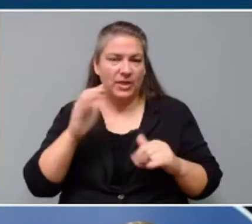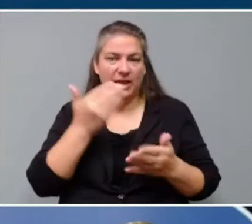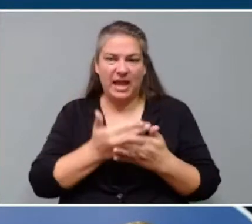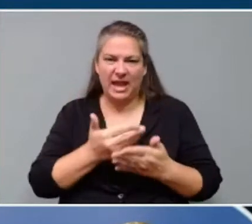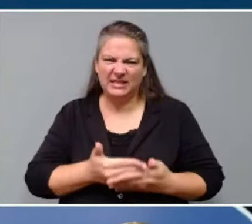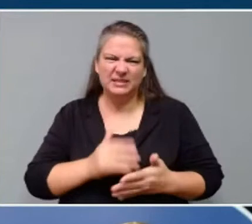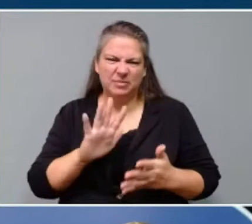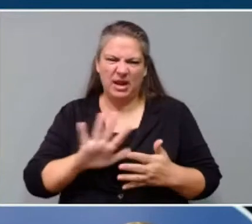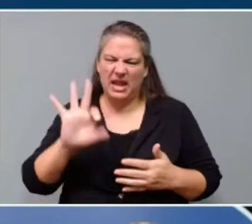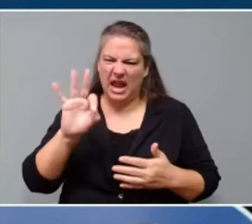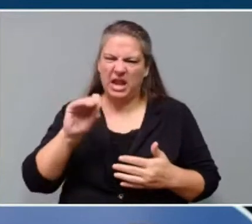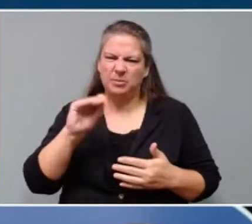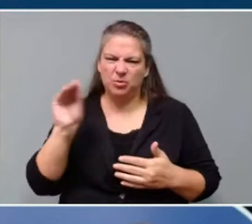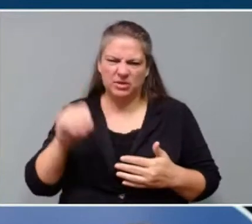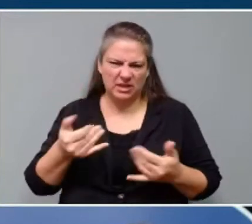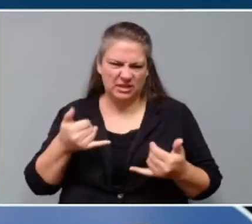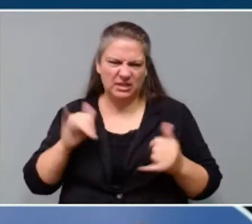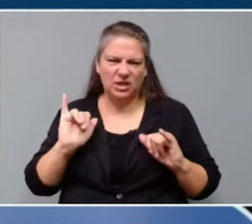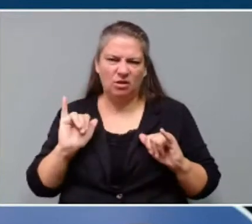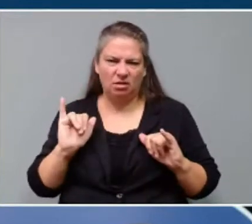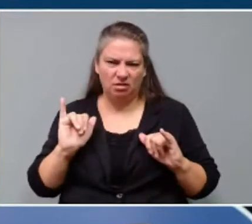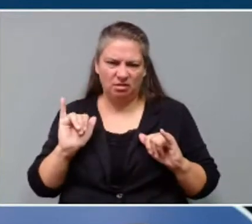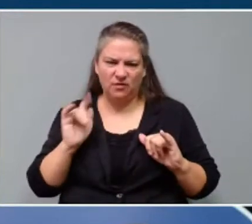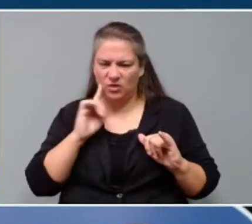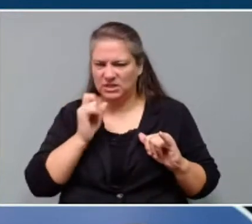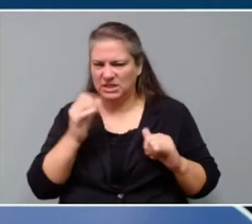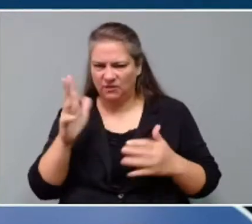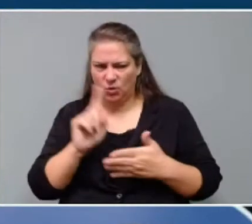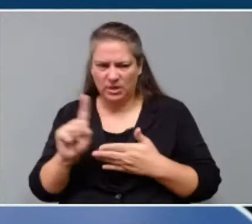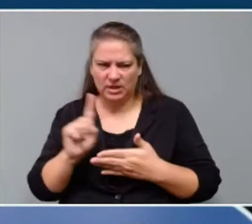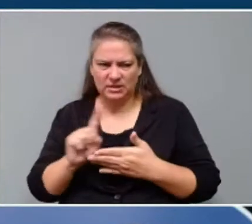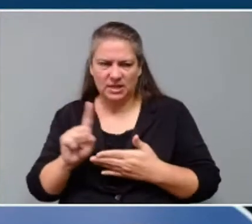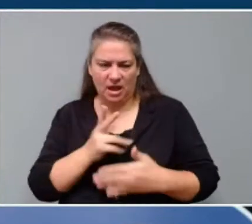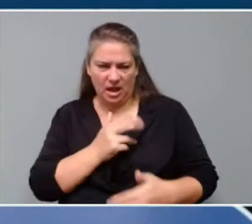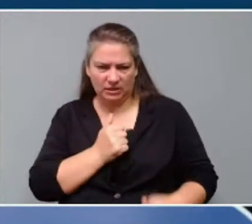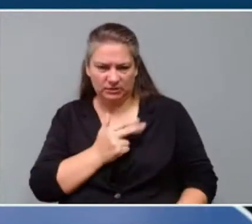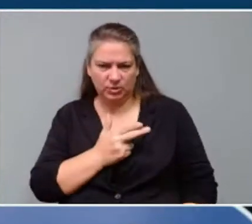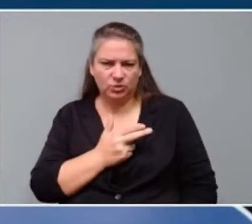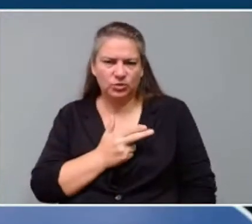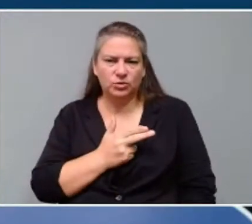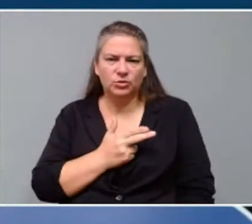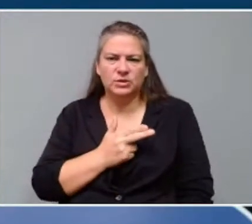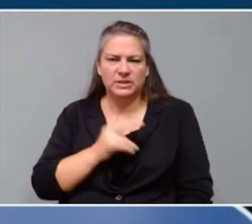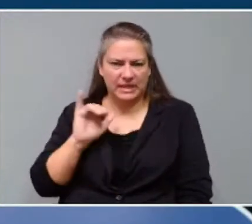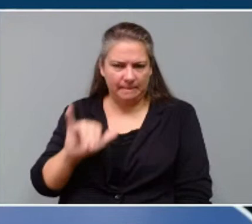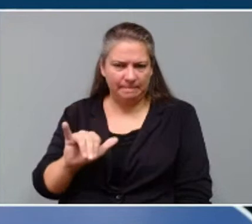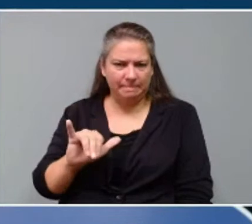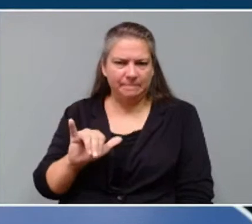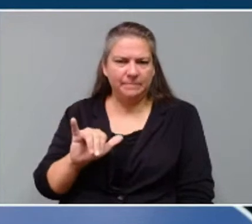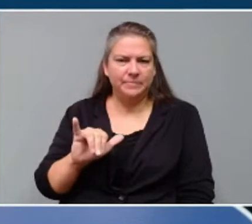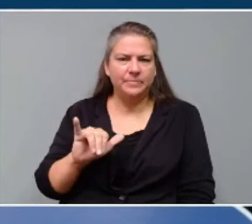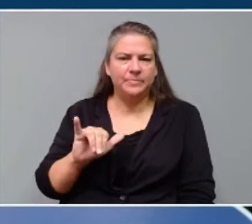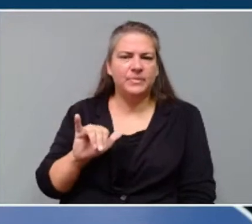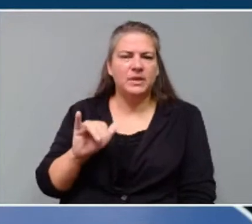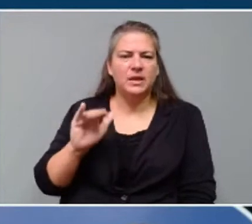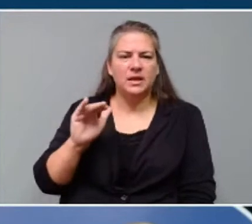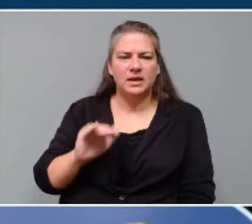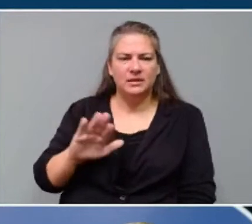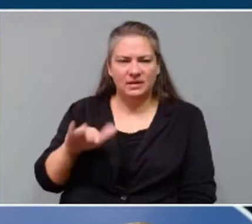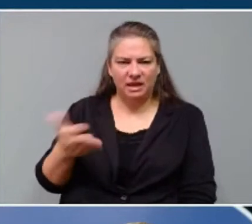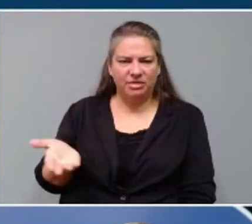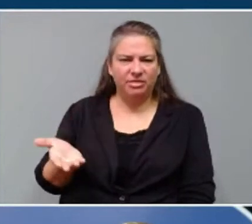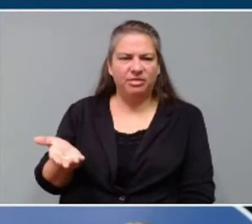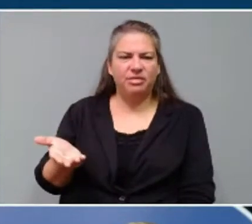90% for the past several weeks. Hospitalizations, the same, and deaths,